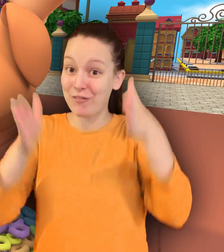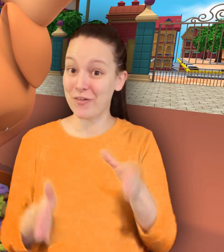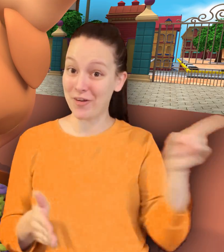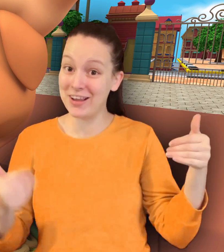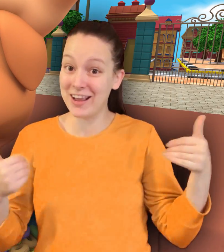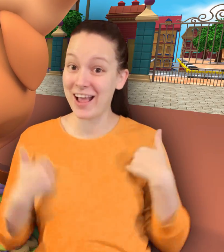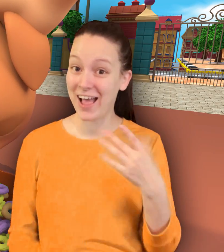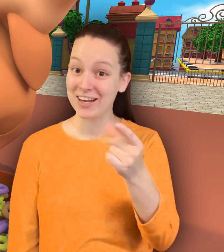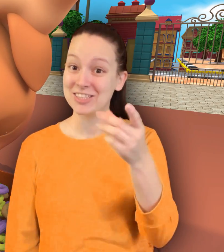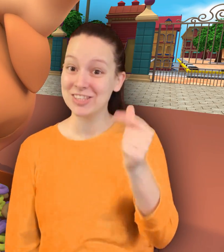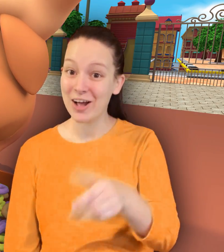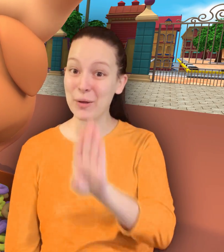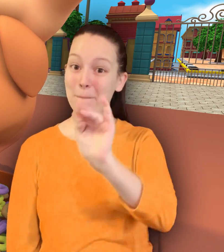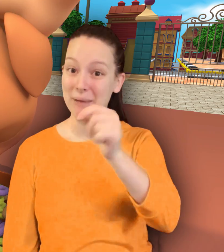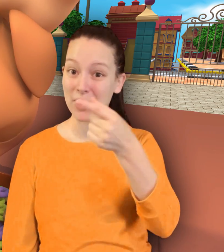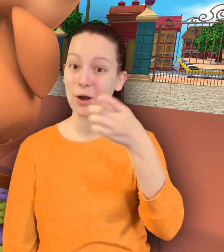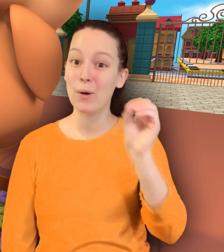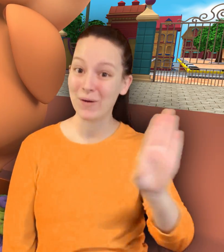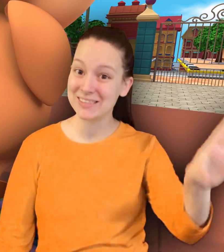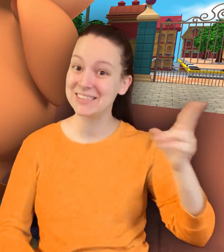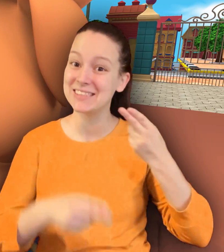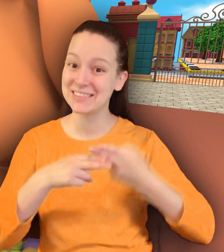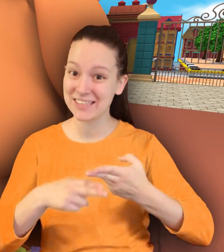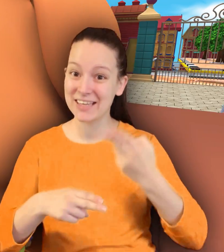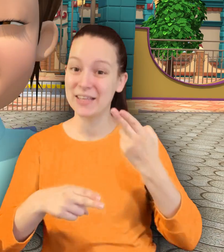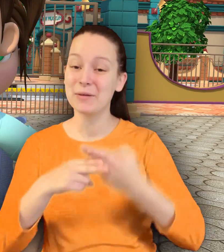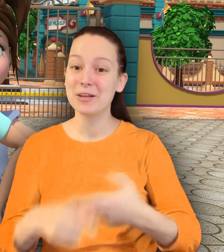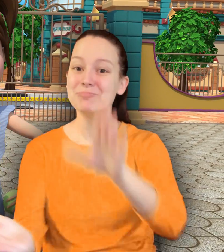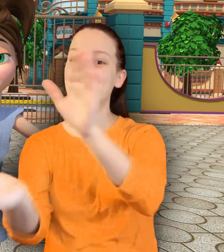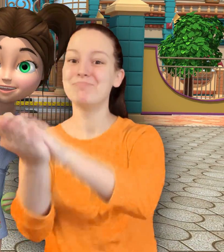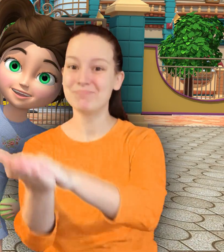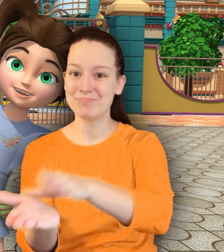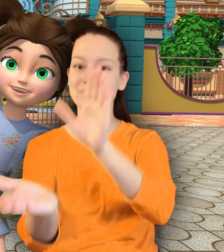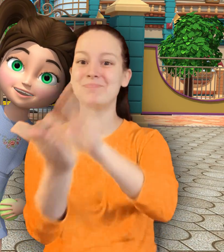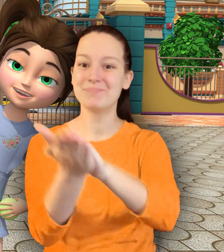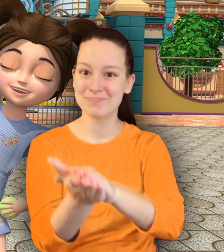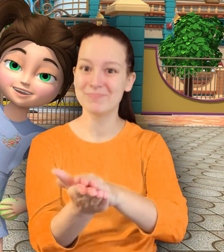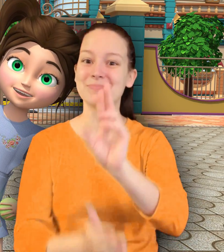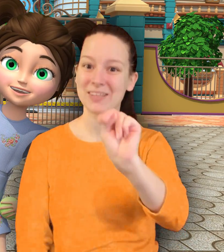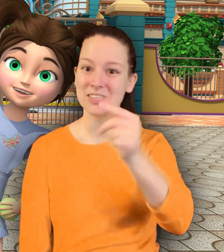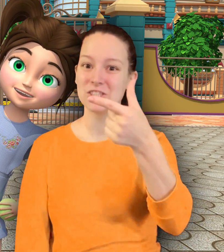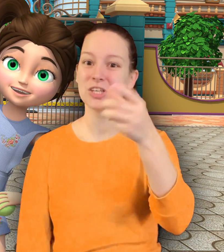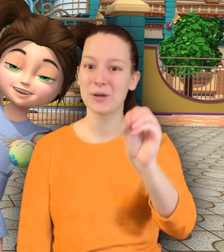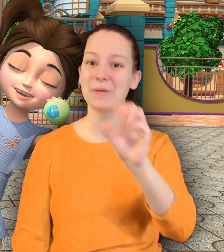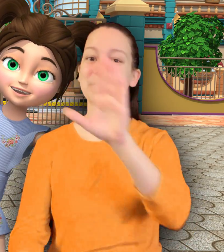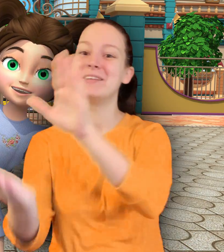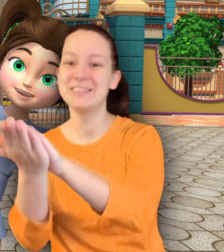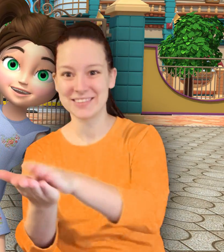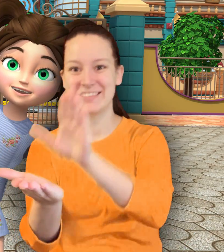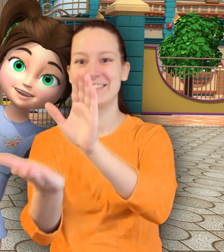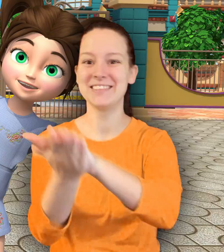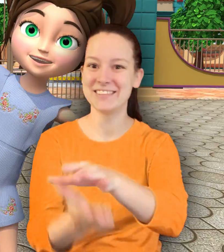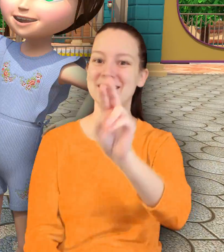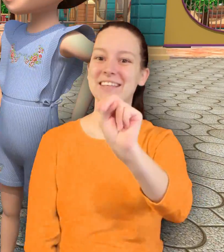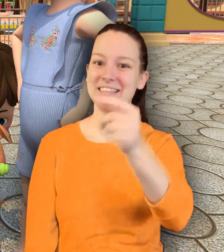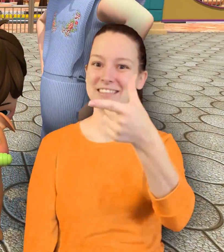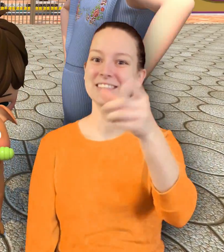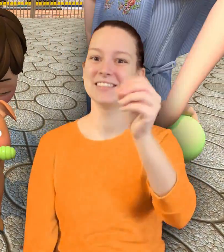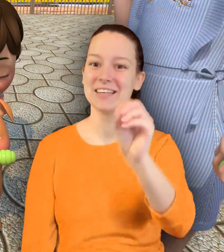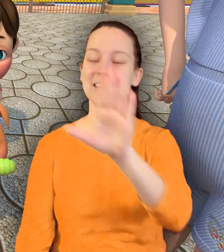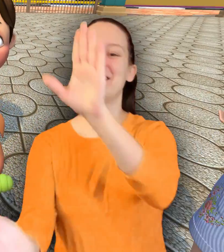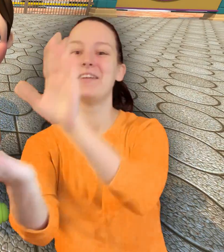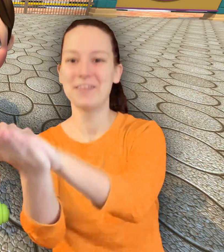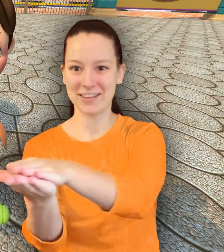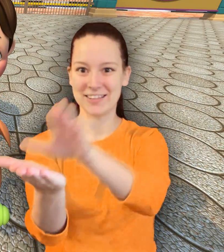there was a farmer who had a dog and Bingo was his name oh NG